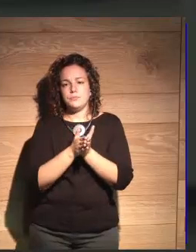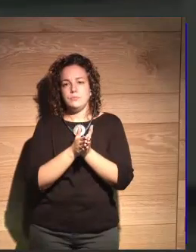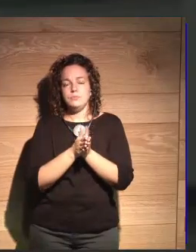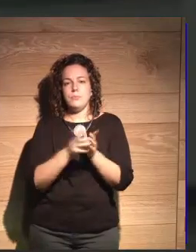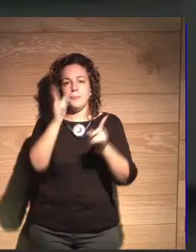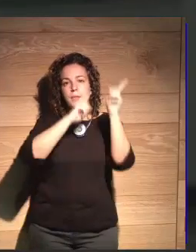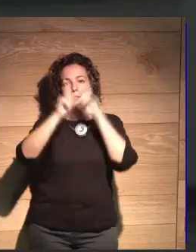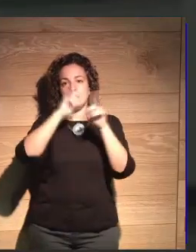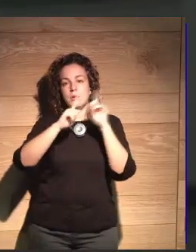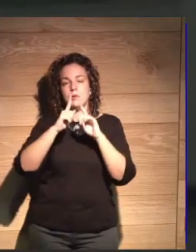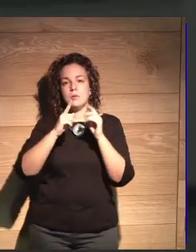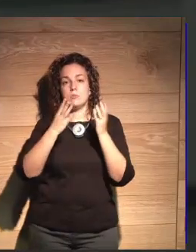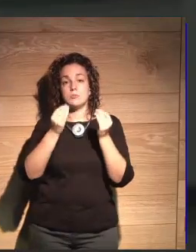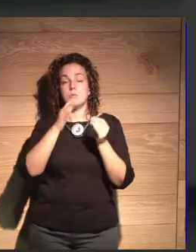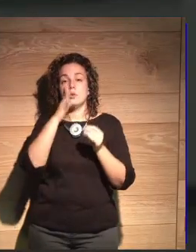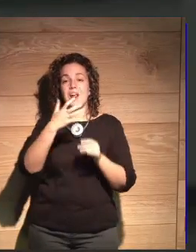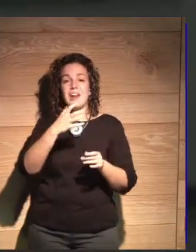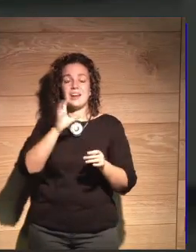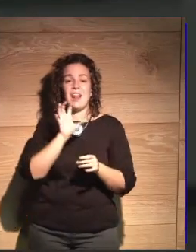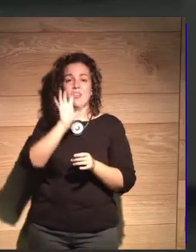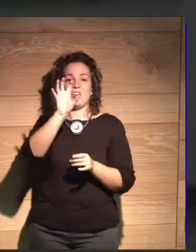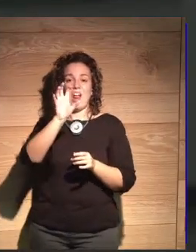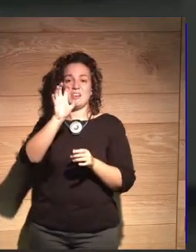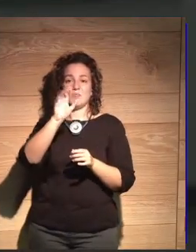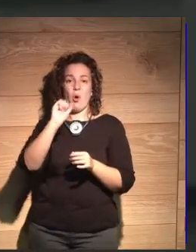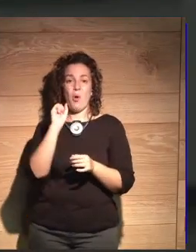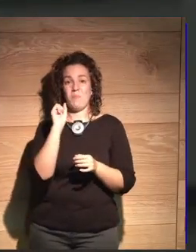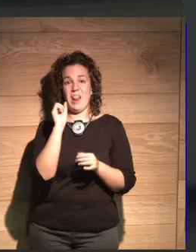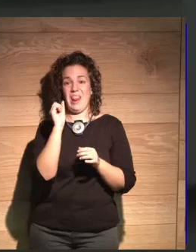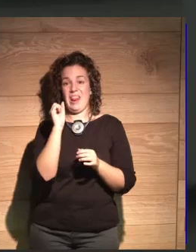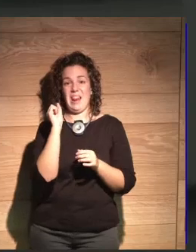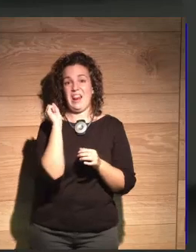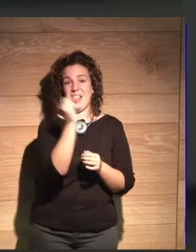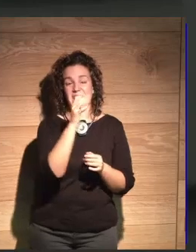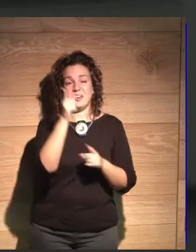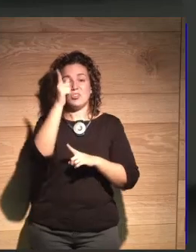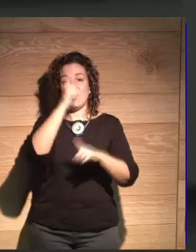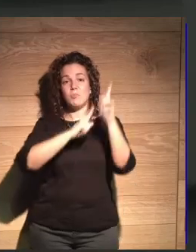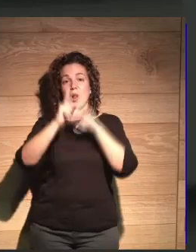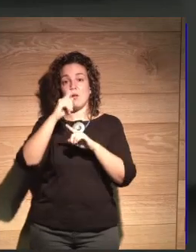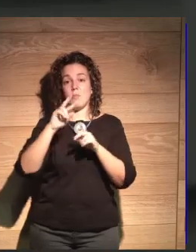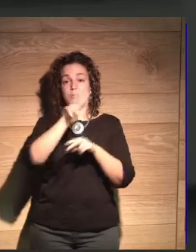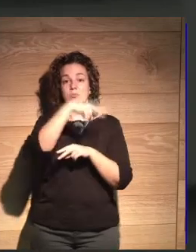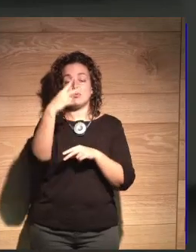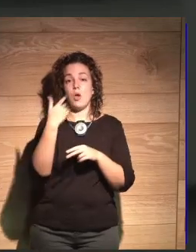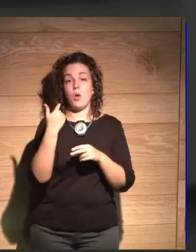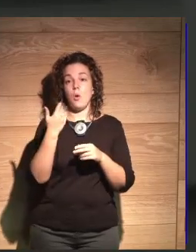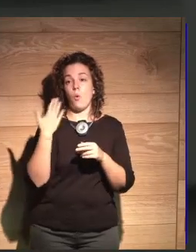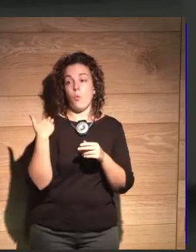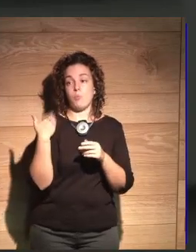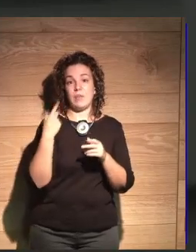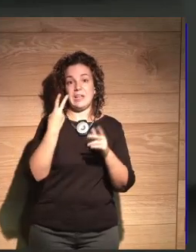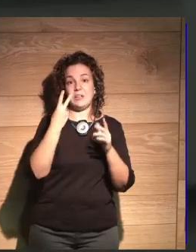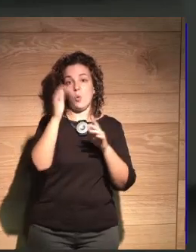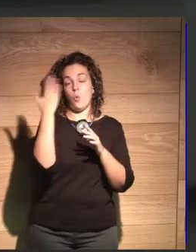nationalism than Europe. And because you solved some of those problems in the last 70 years, yes, you have populism today, but you solve